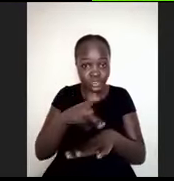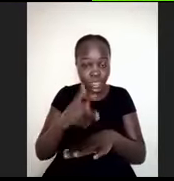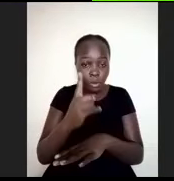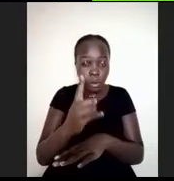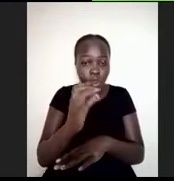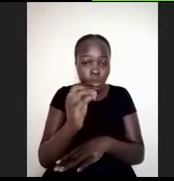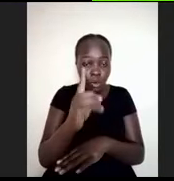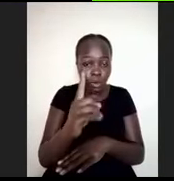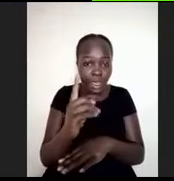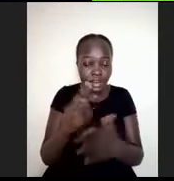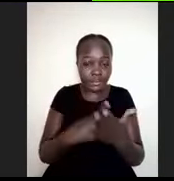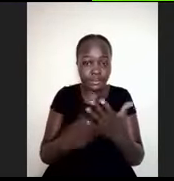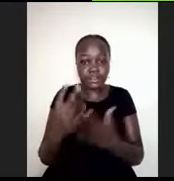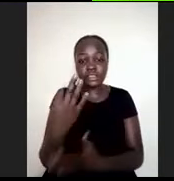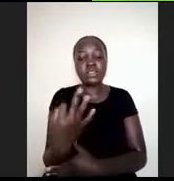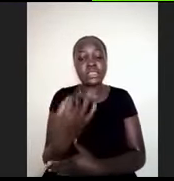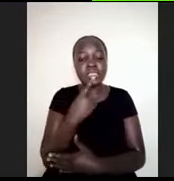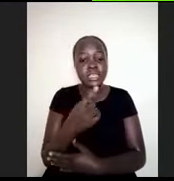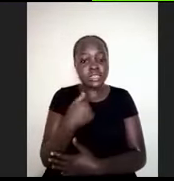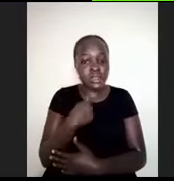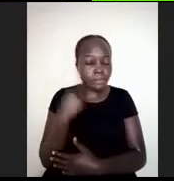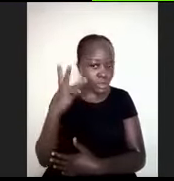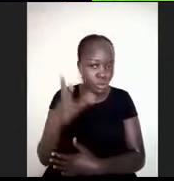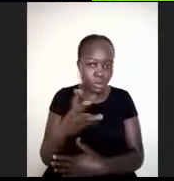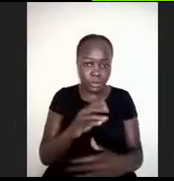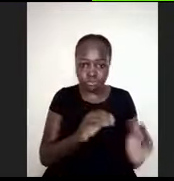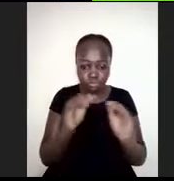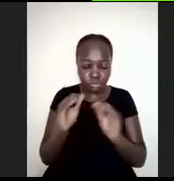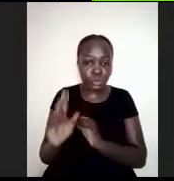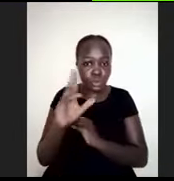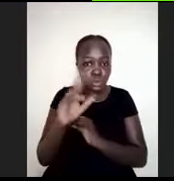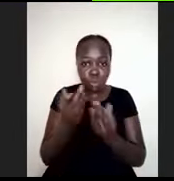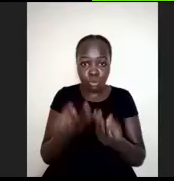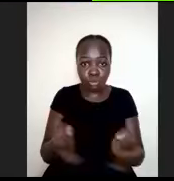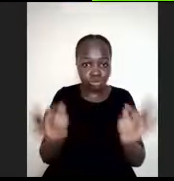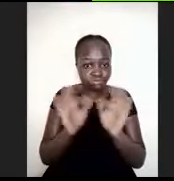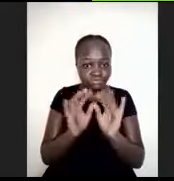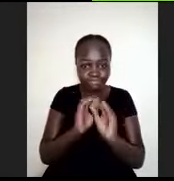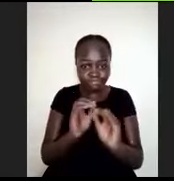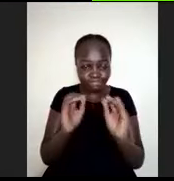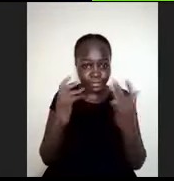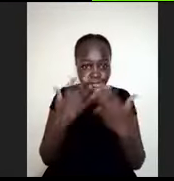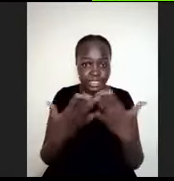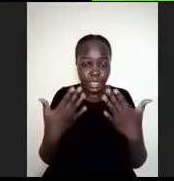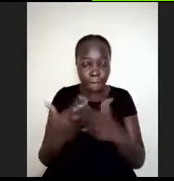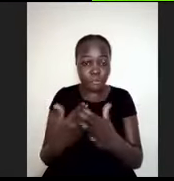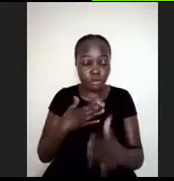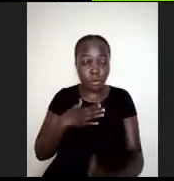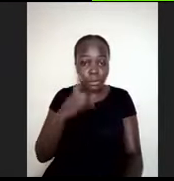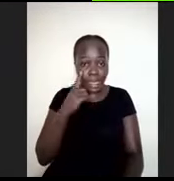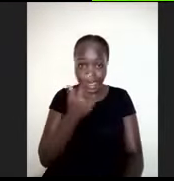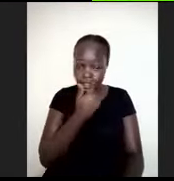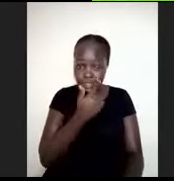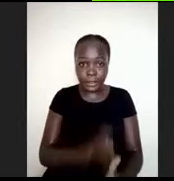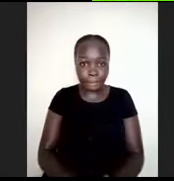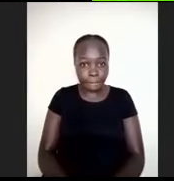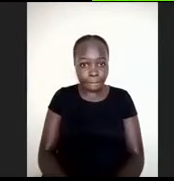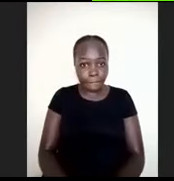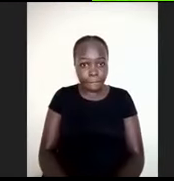It says, I will set no worthless thing before my eyes.